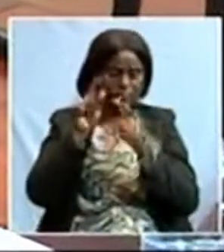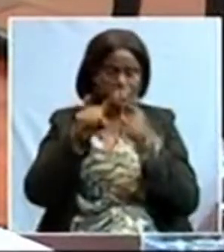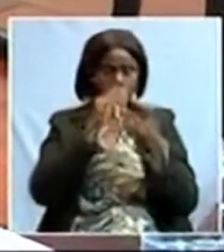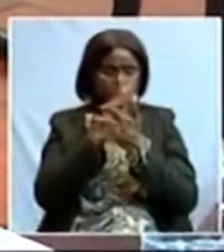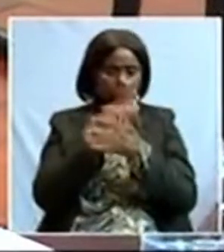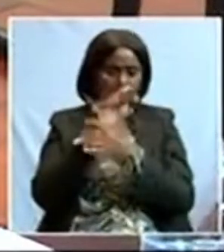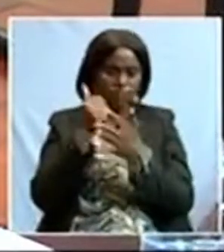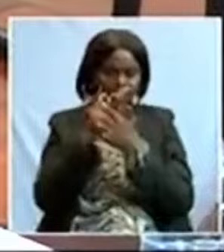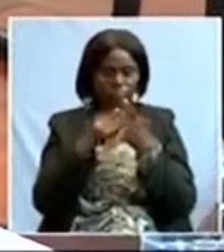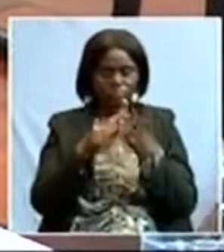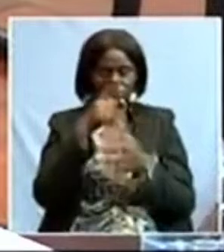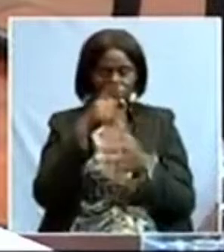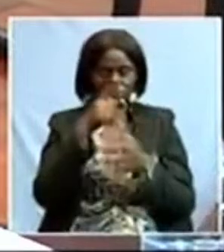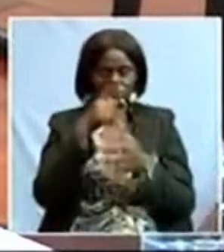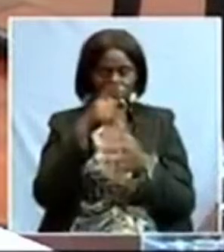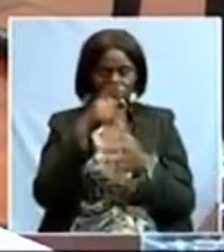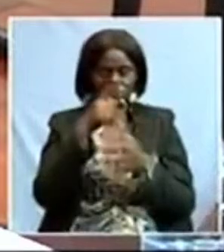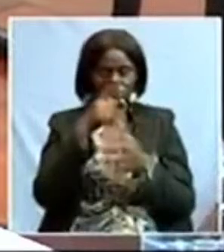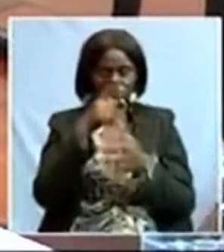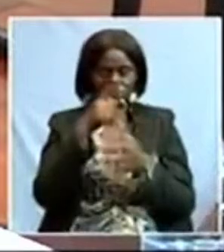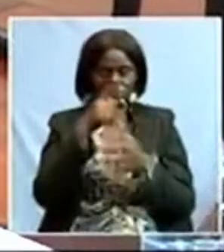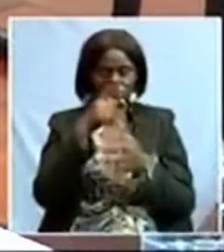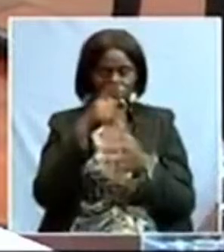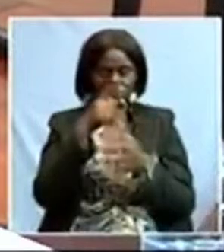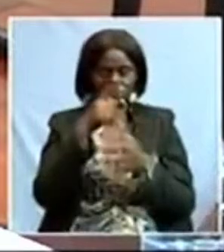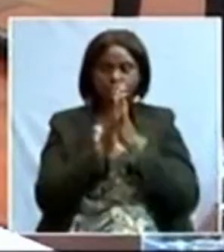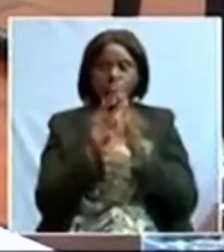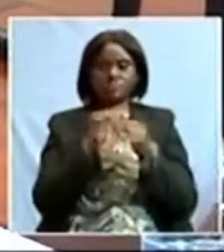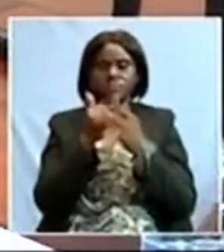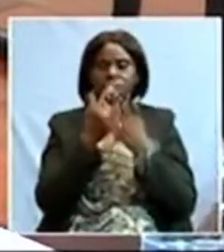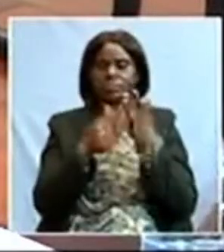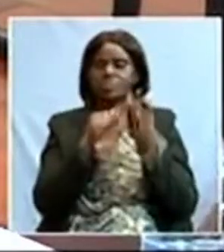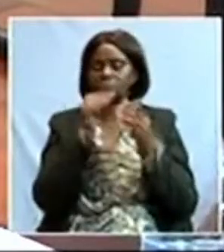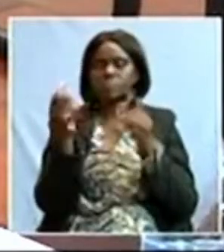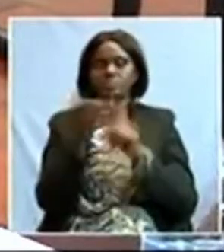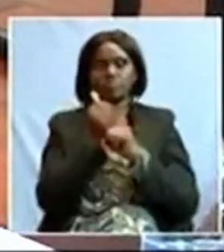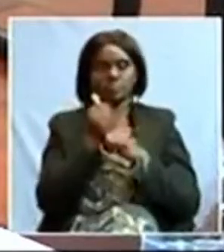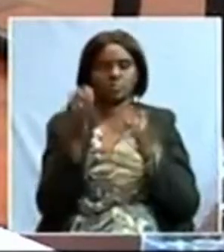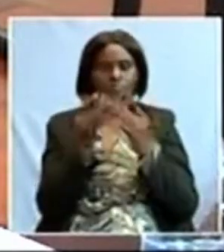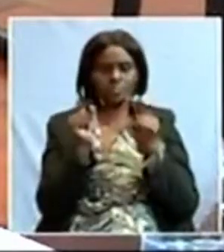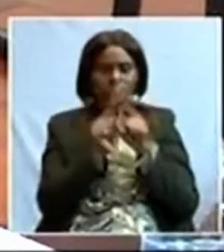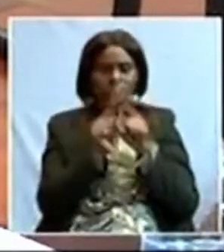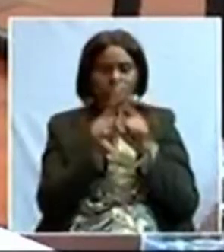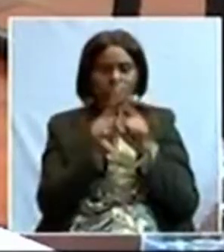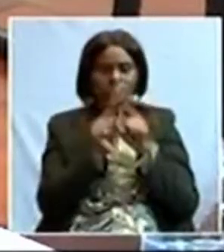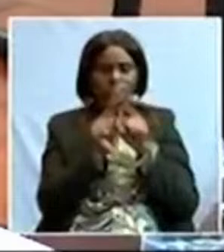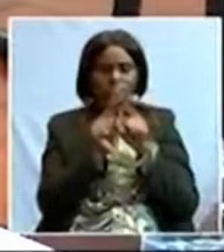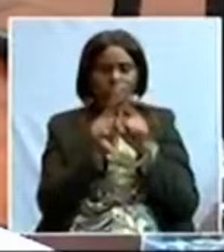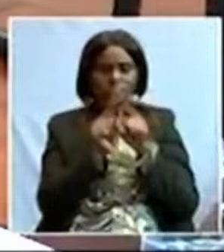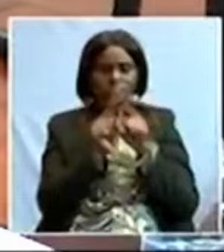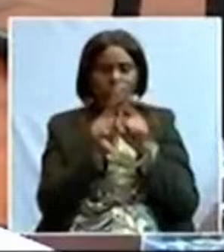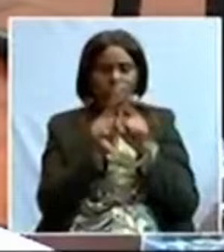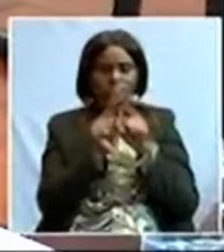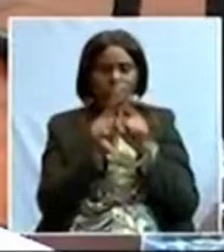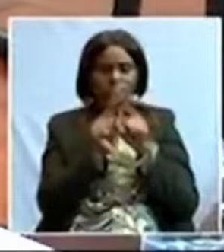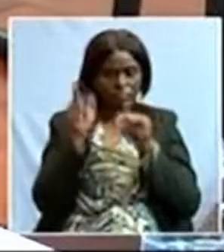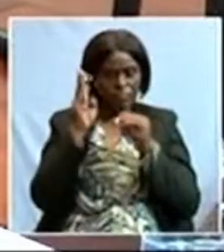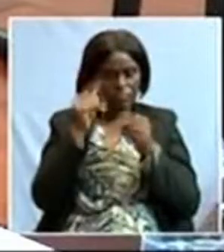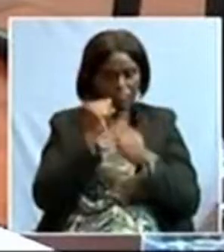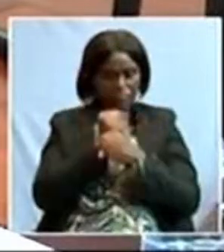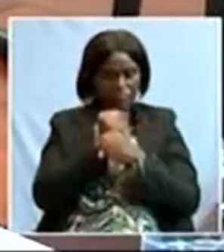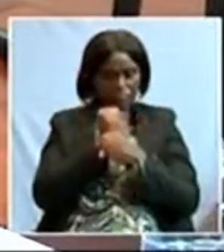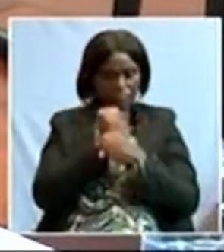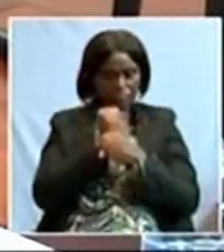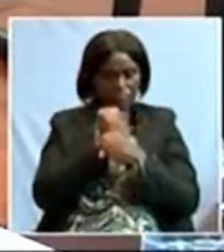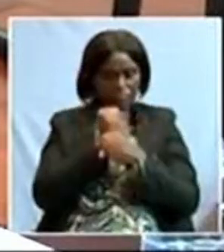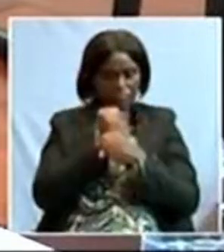eliminate all unvaccinated and unregistered dogs were not achieved. Action taken. Management, working hand